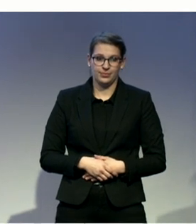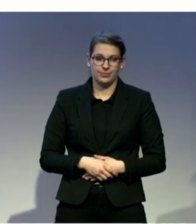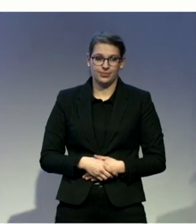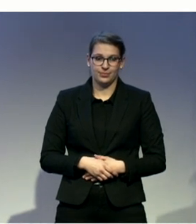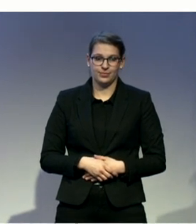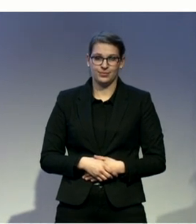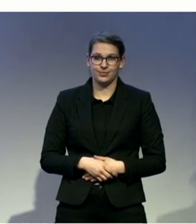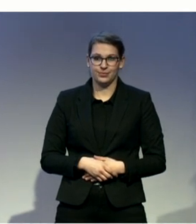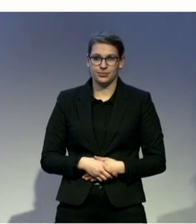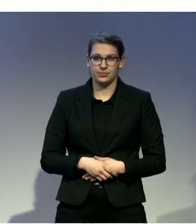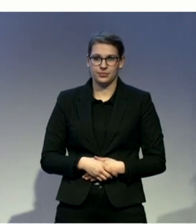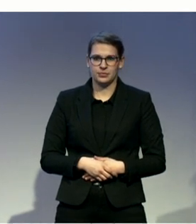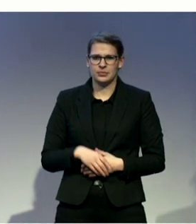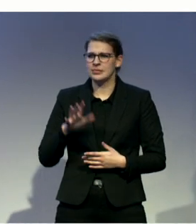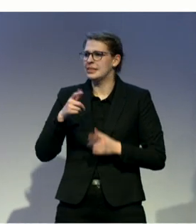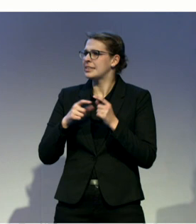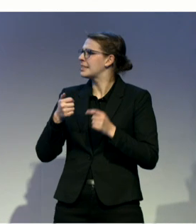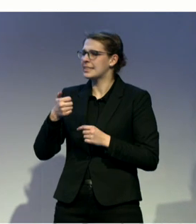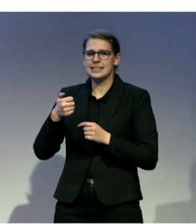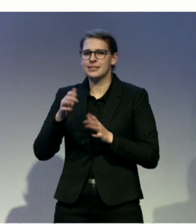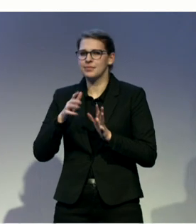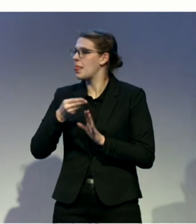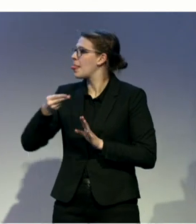Can I have the machine for the slides?